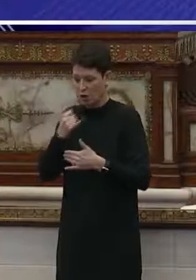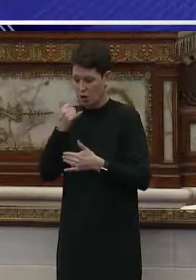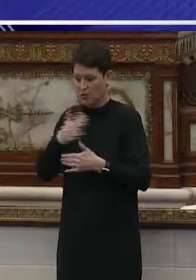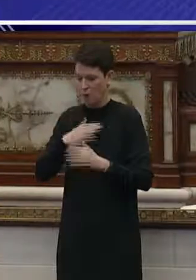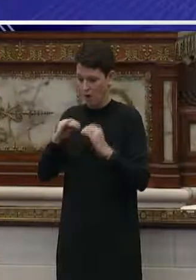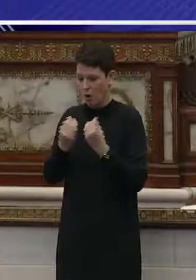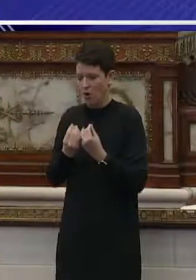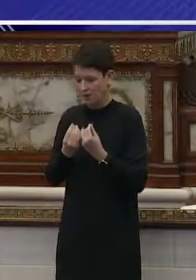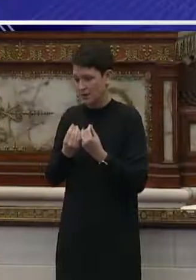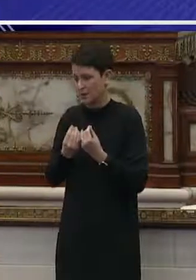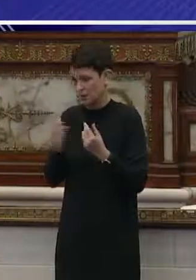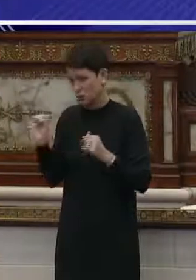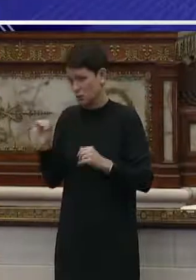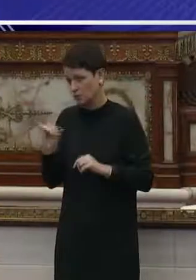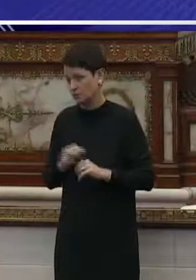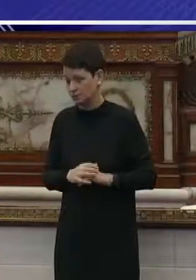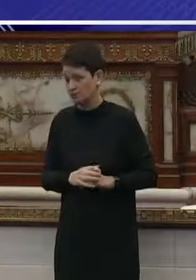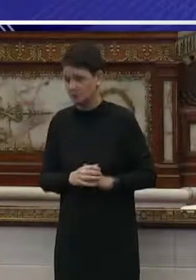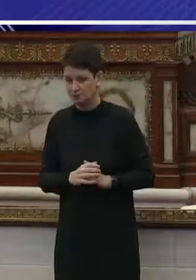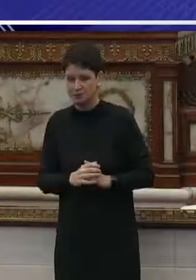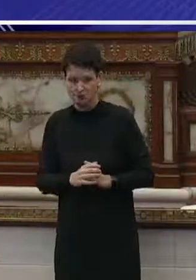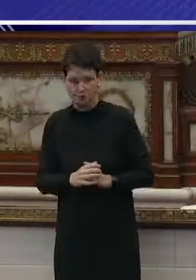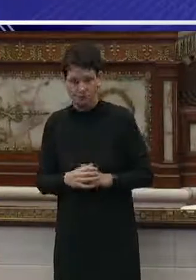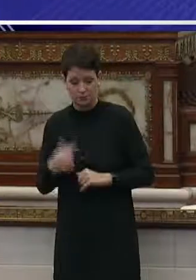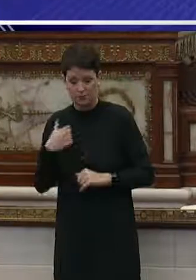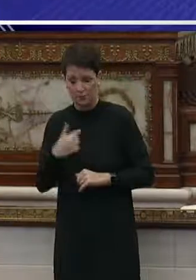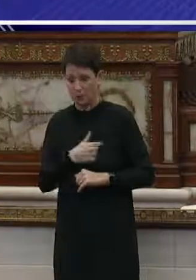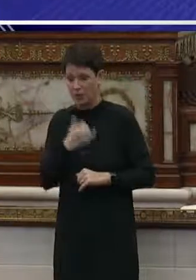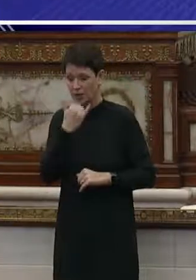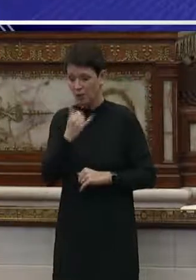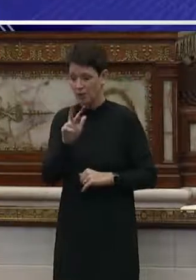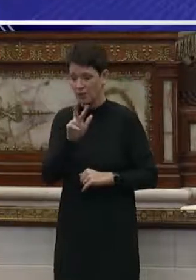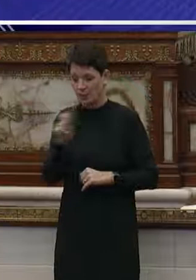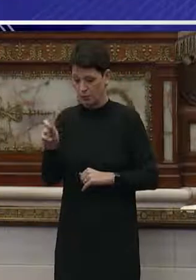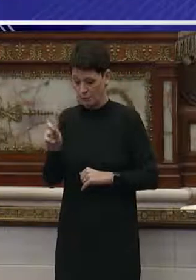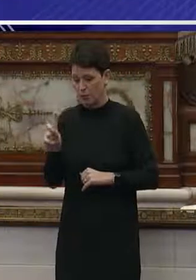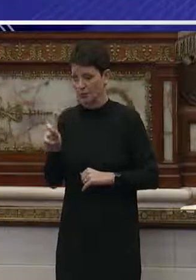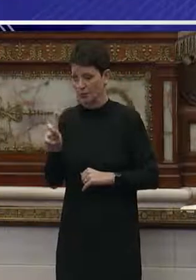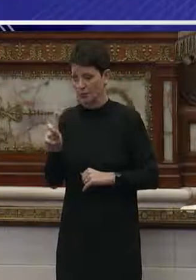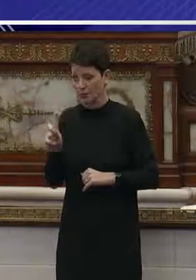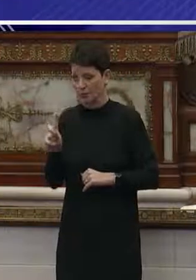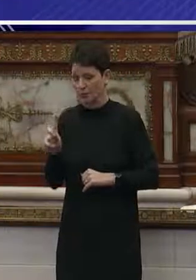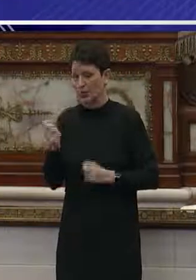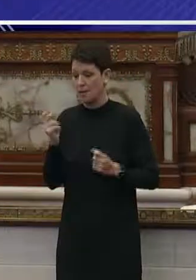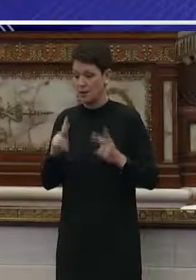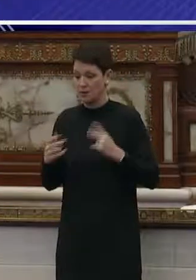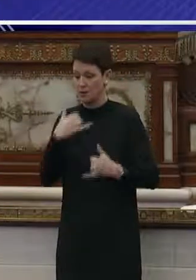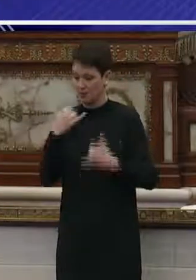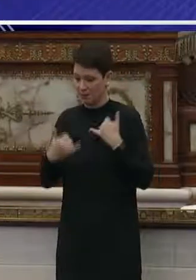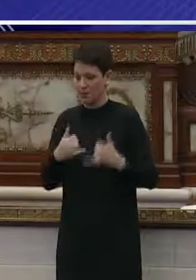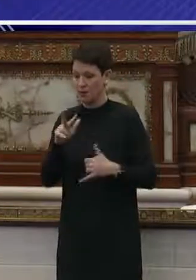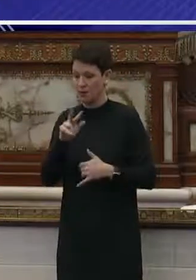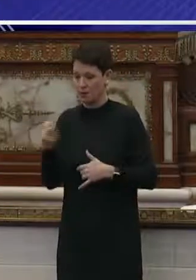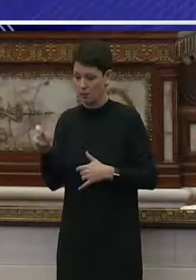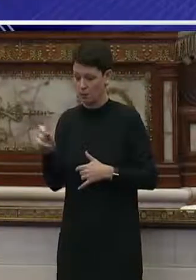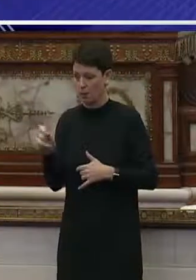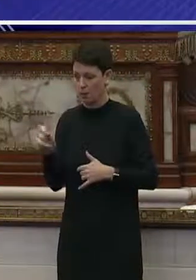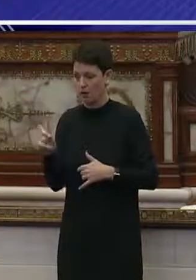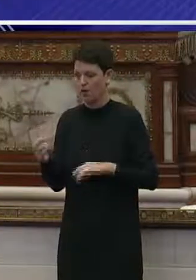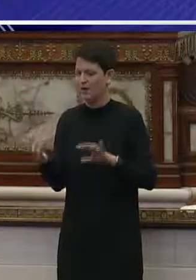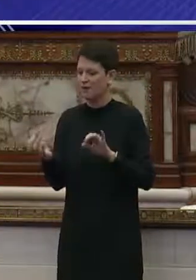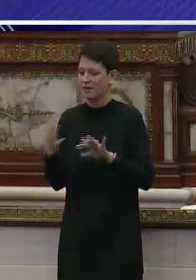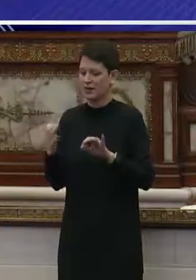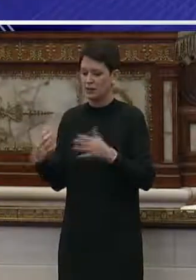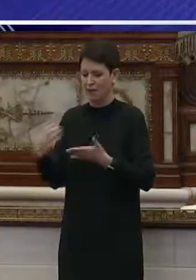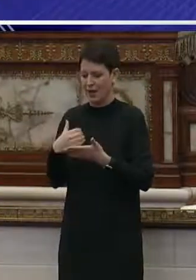office. So we called 311. We've had a lot of people call 311 and just getting some feedback. And